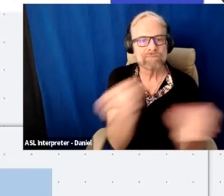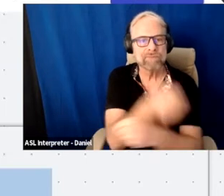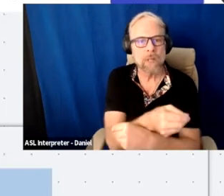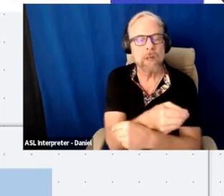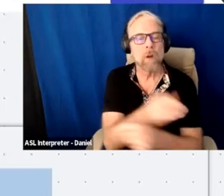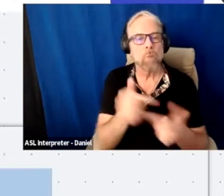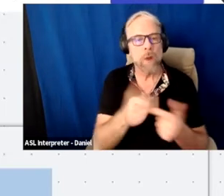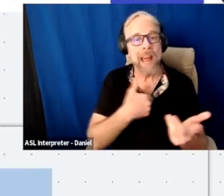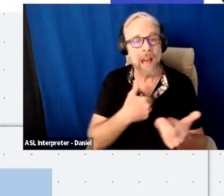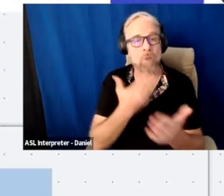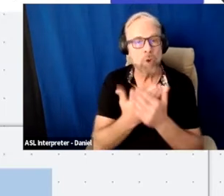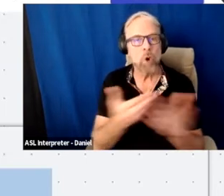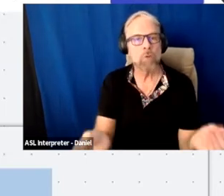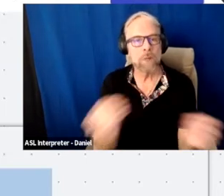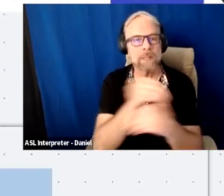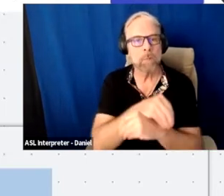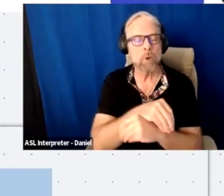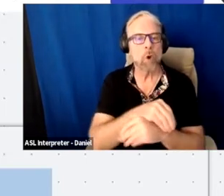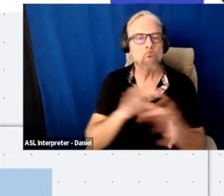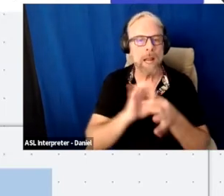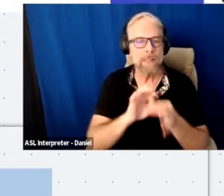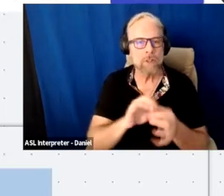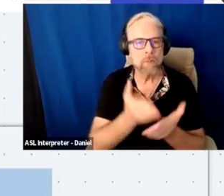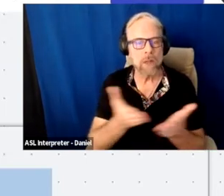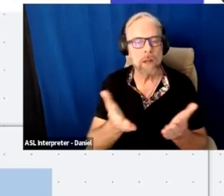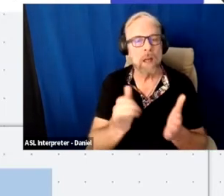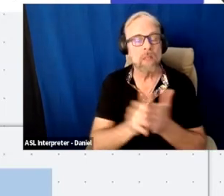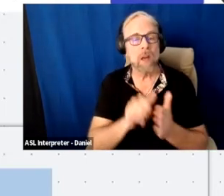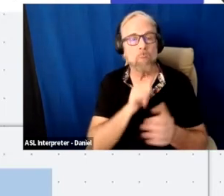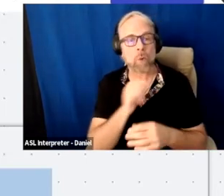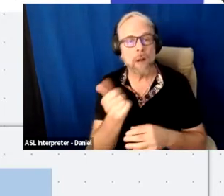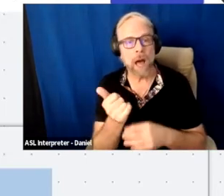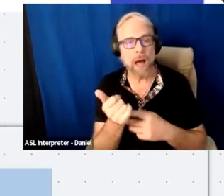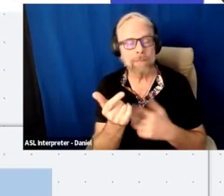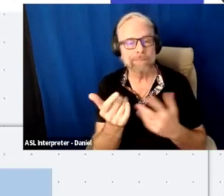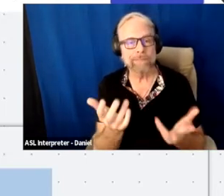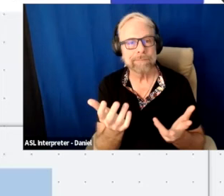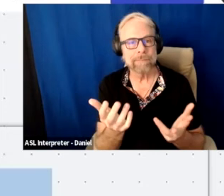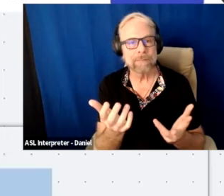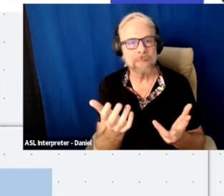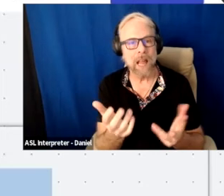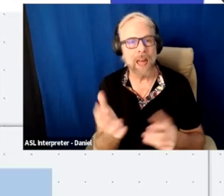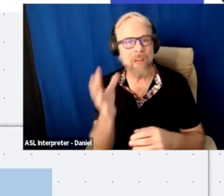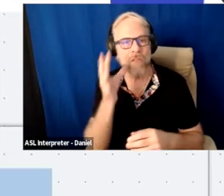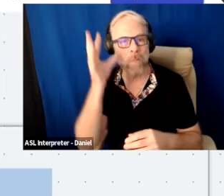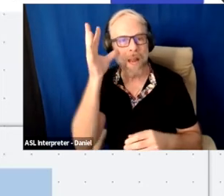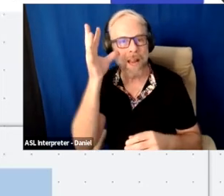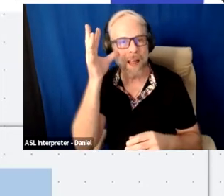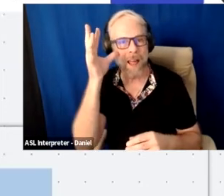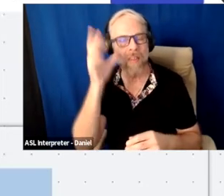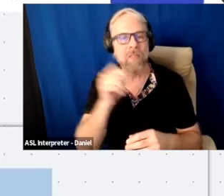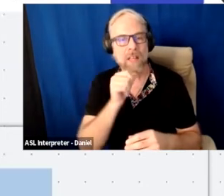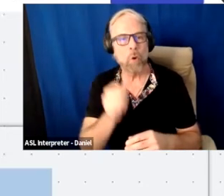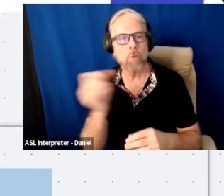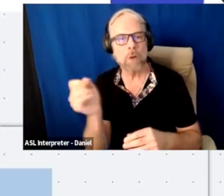reciprocal relationship on there as well, to make sure, so that we're not the the parents that don't come back